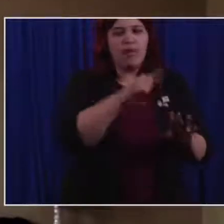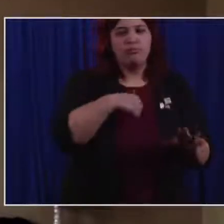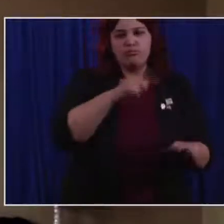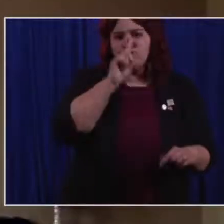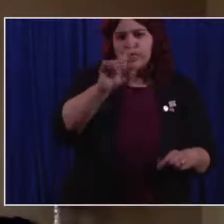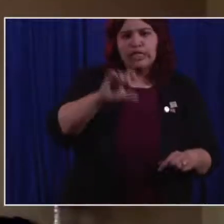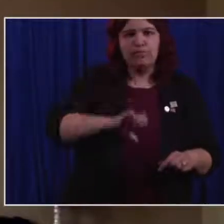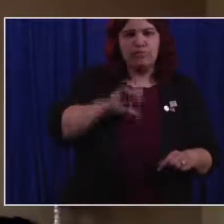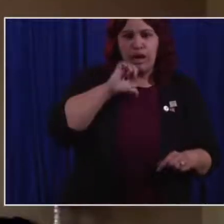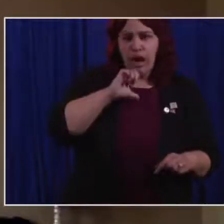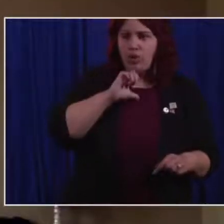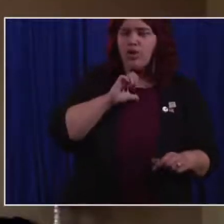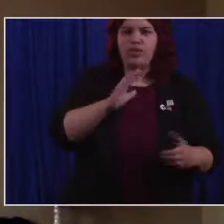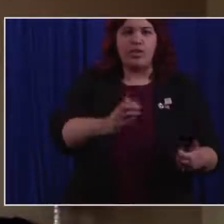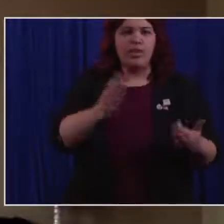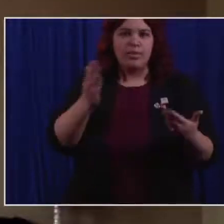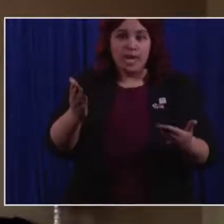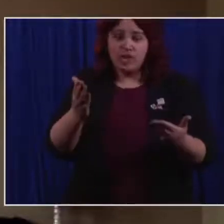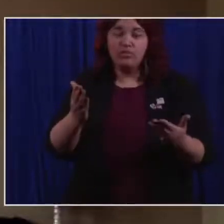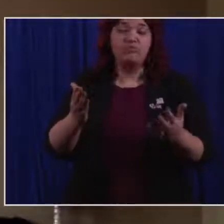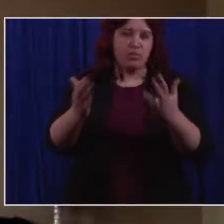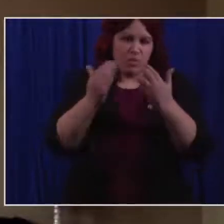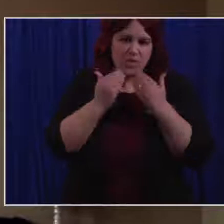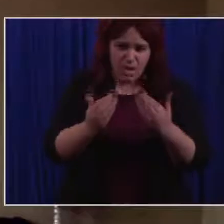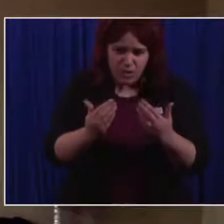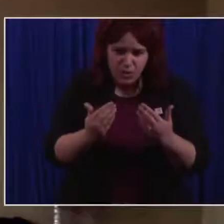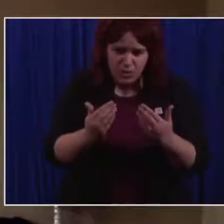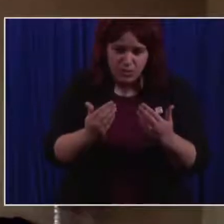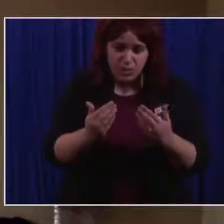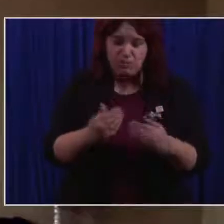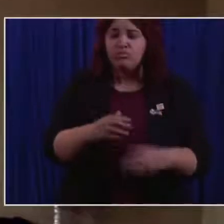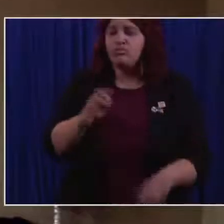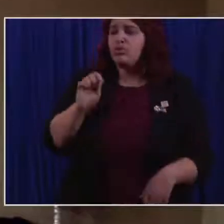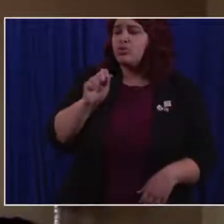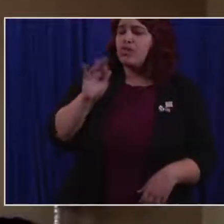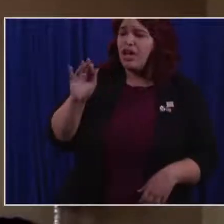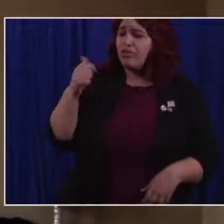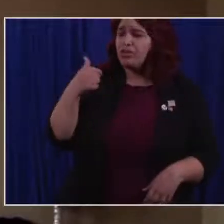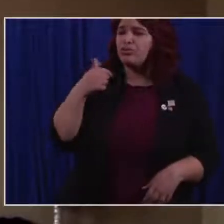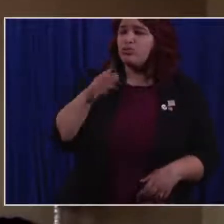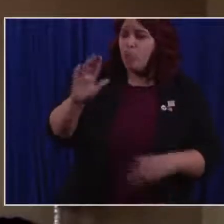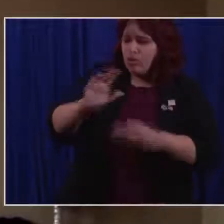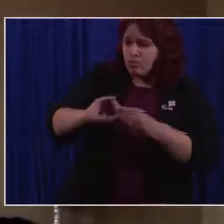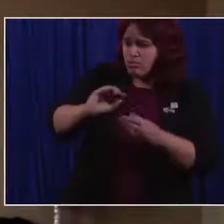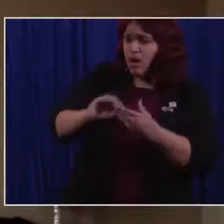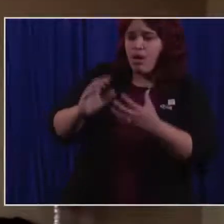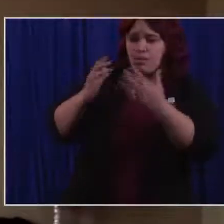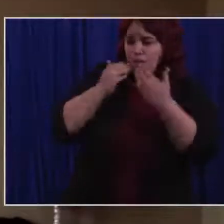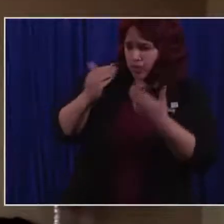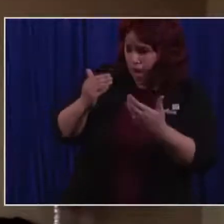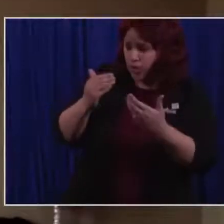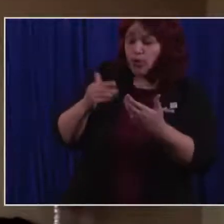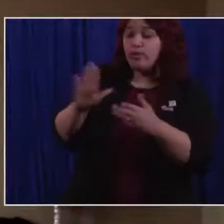you. Well, Jeff, we appreciate your report. Thank you for what you're doing. Thank you for what your team is doing. This